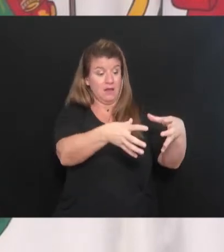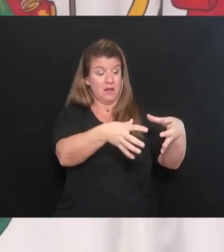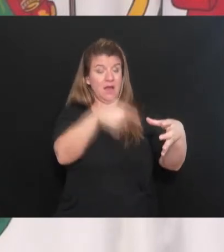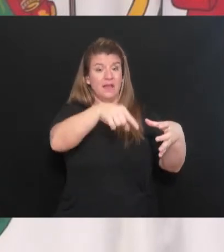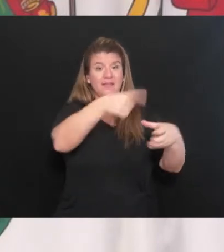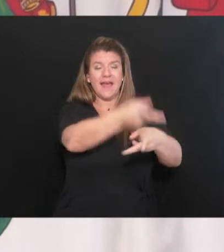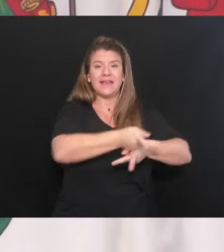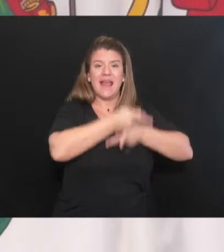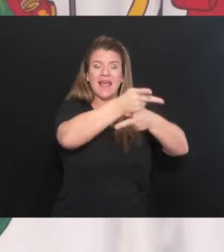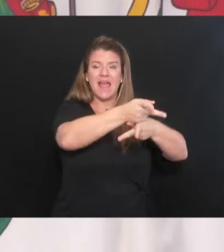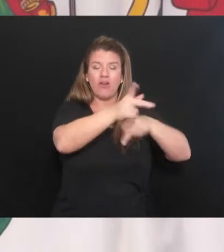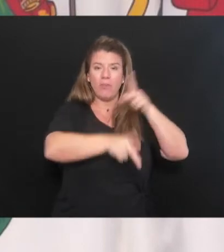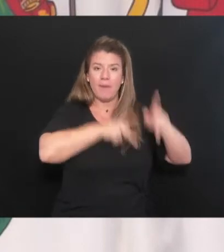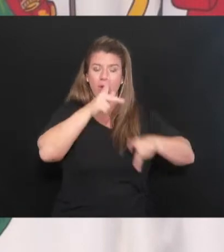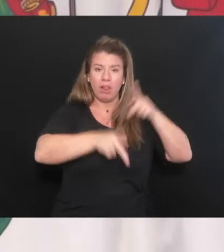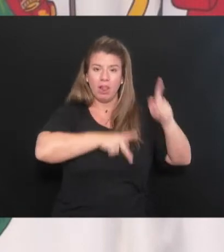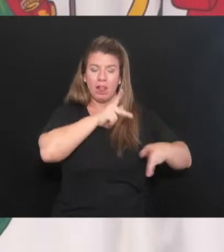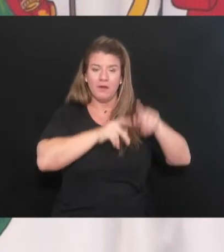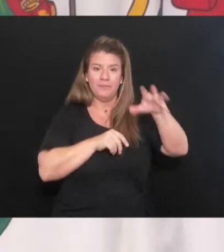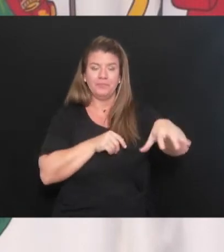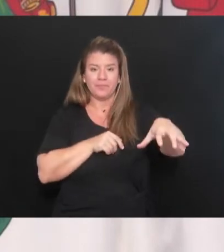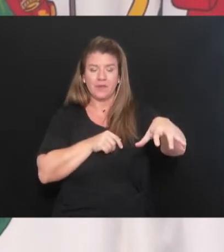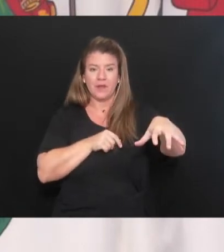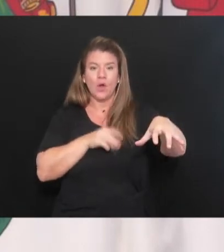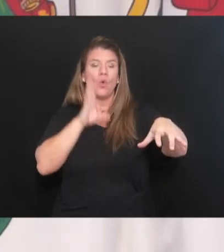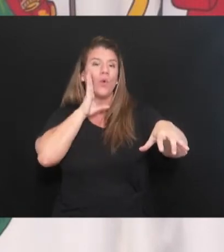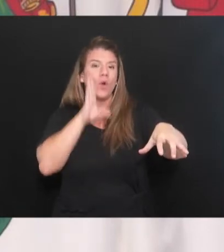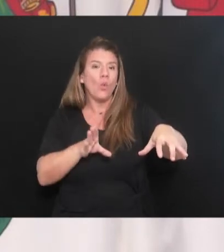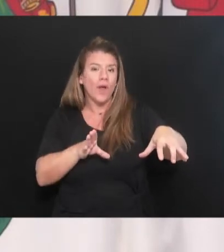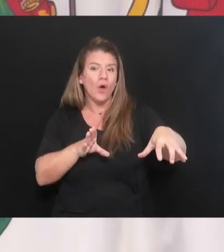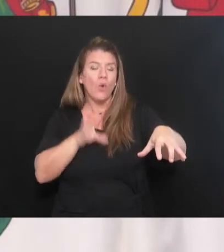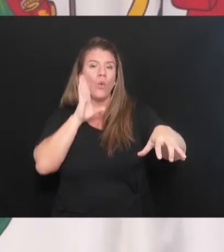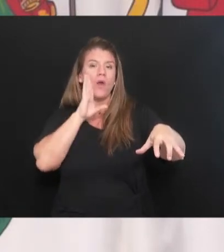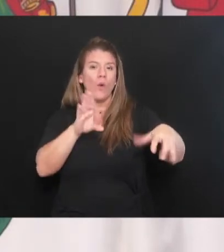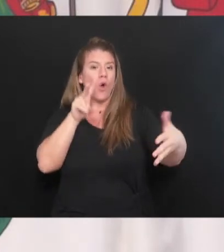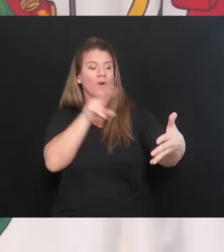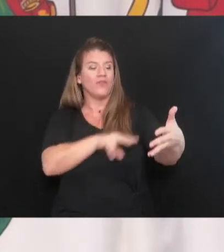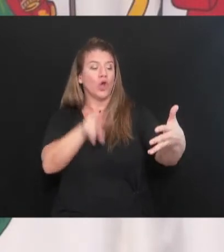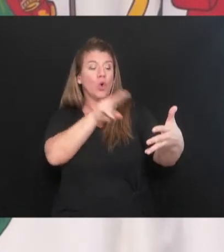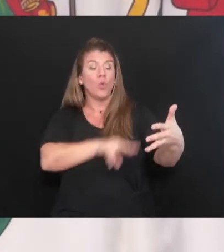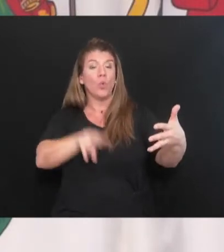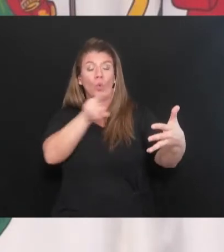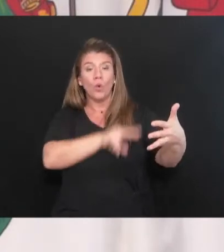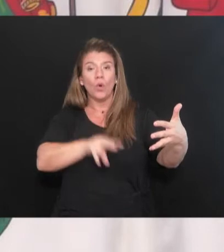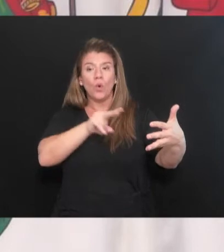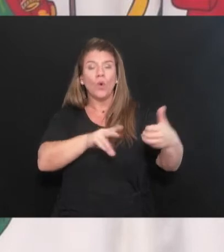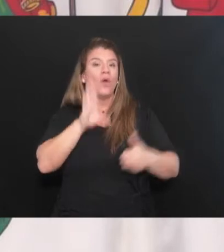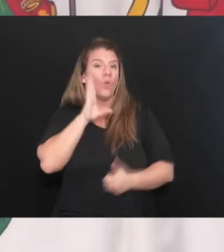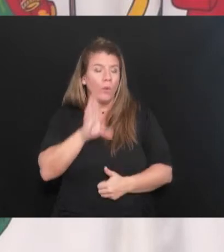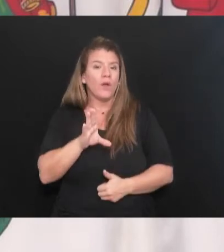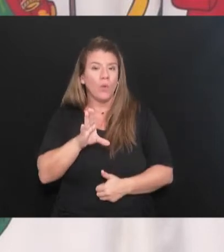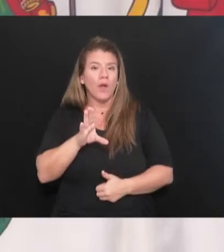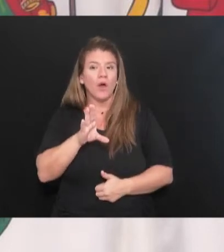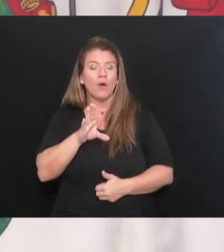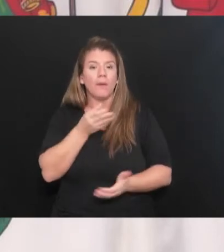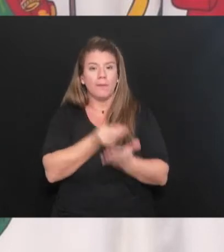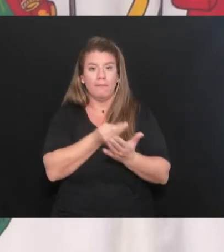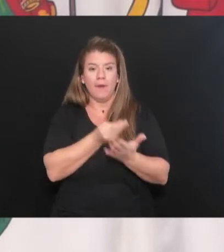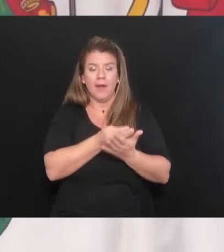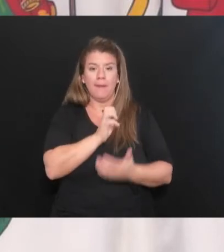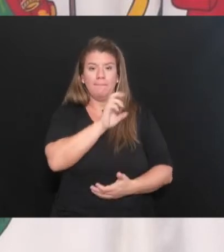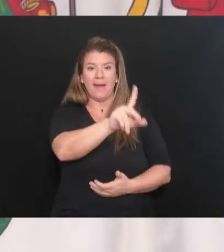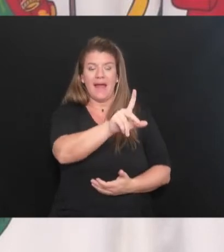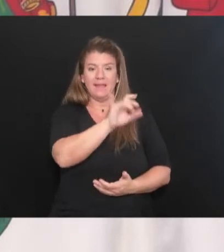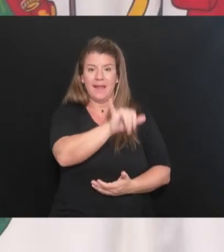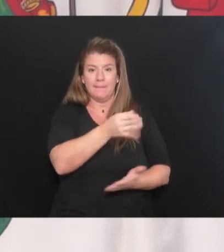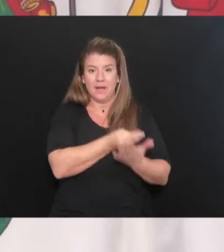care of folks and everything, we will review and we will absolutely reimburse those dollars